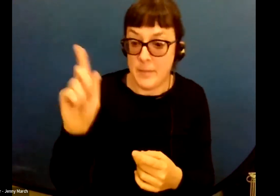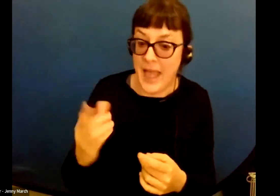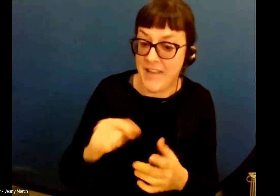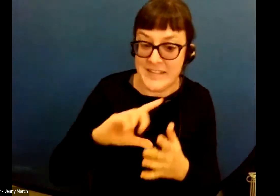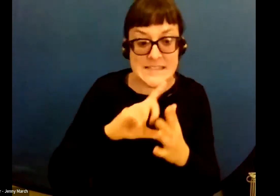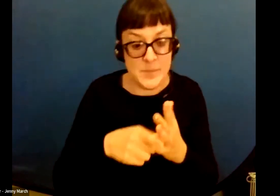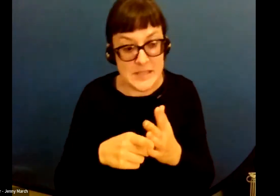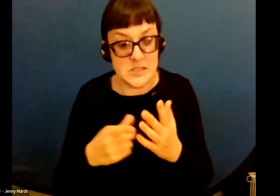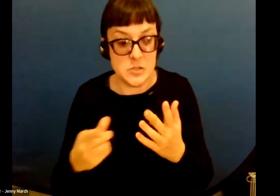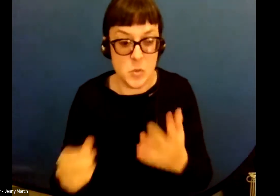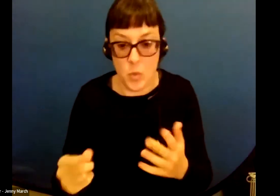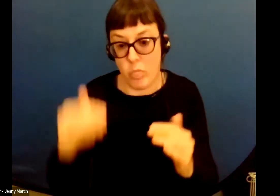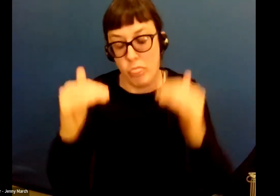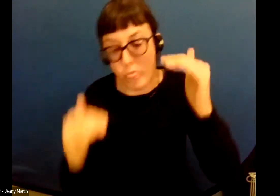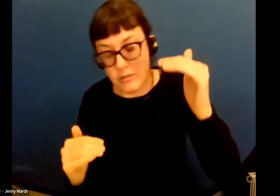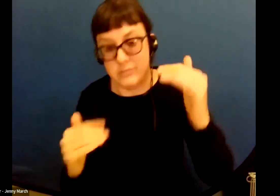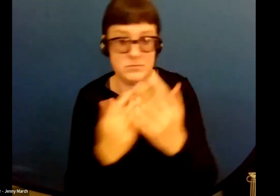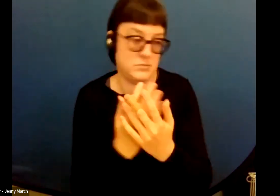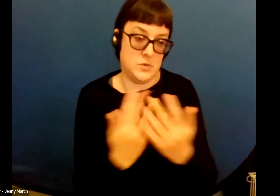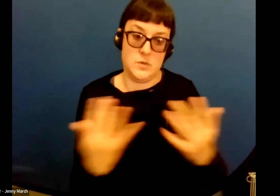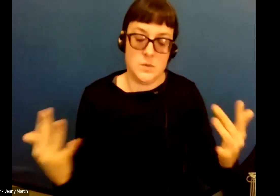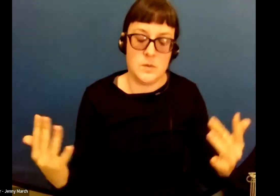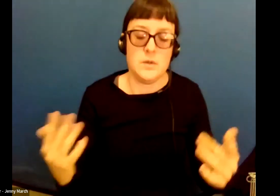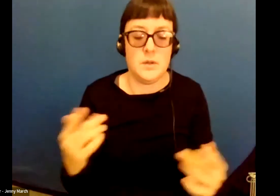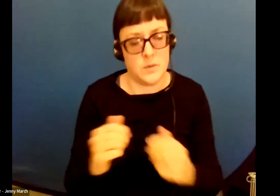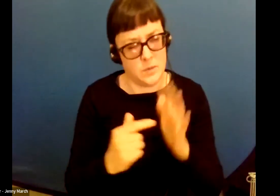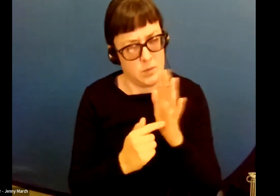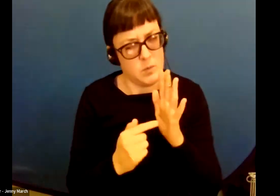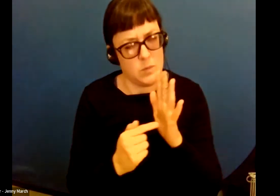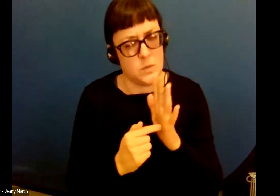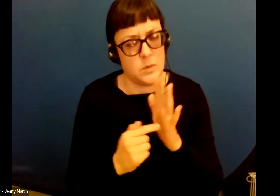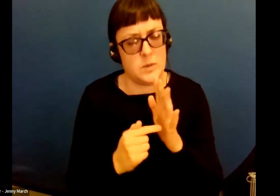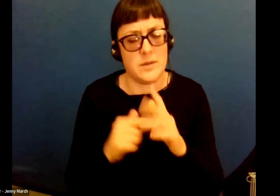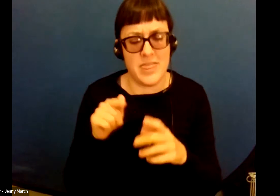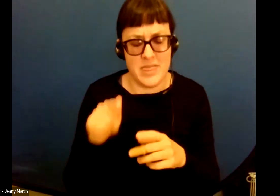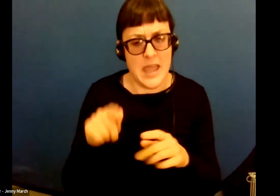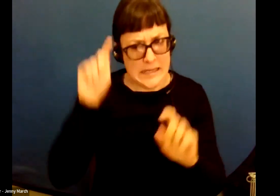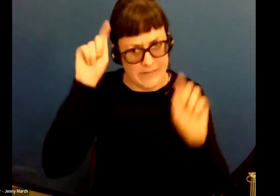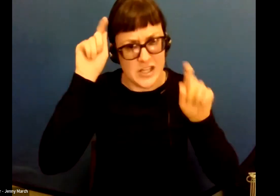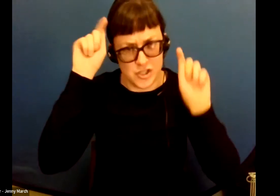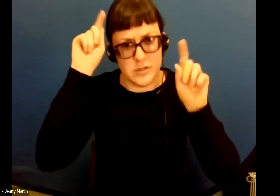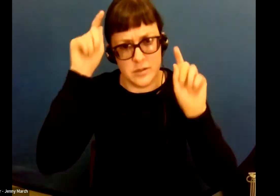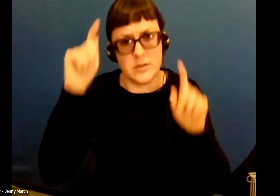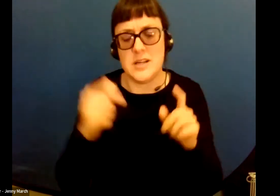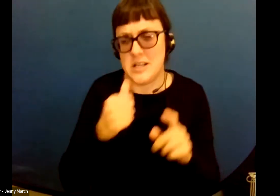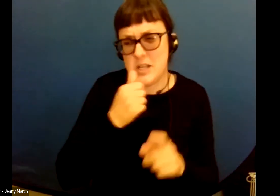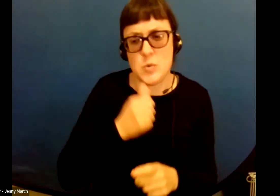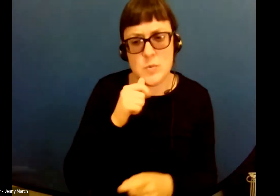and disadvantages of all kinds, it's just incredibly important that we take those innovations and use them